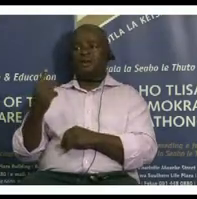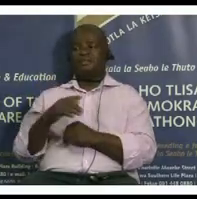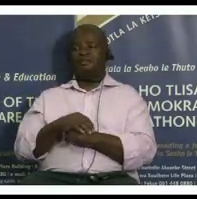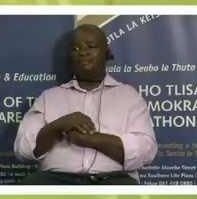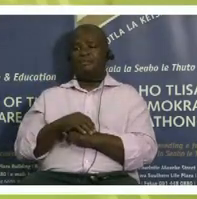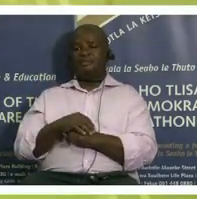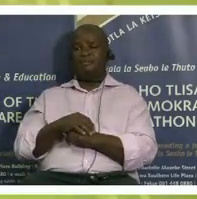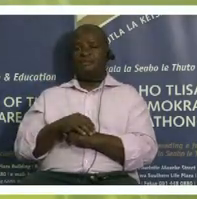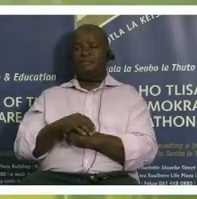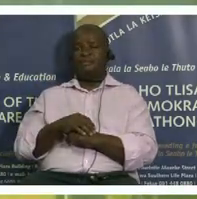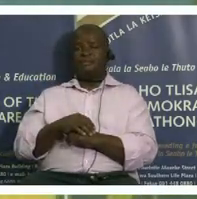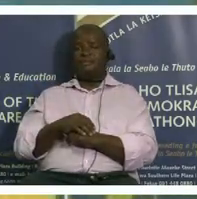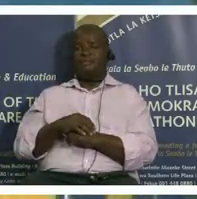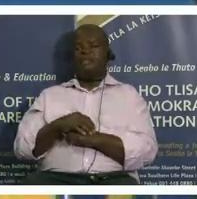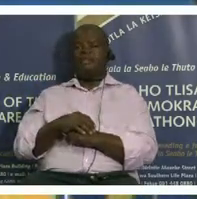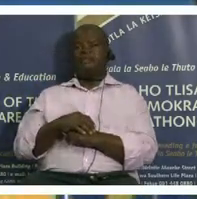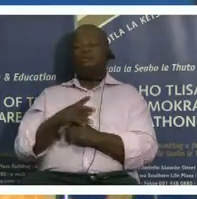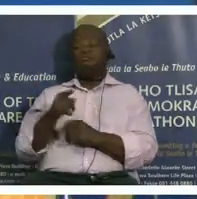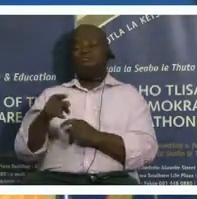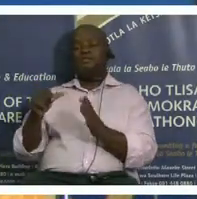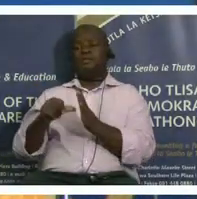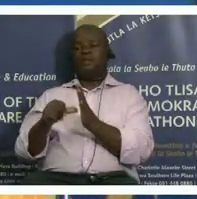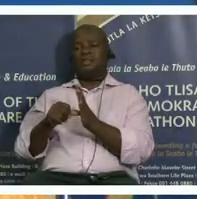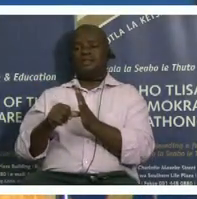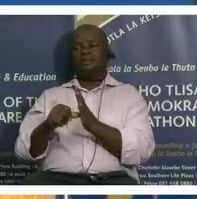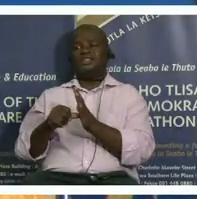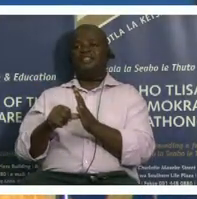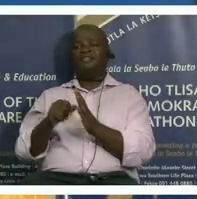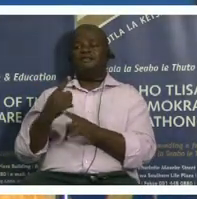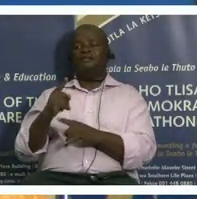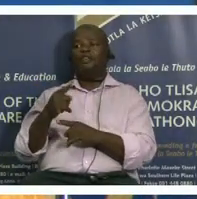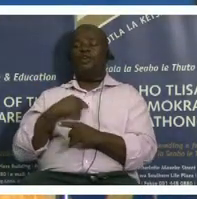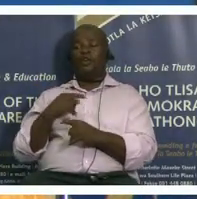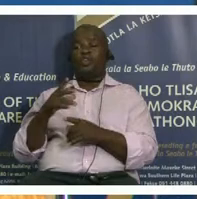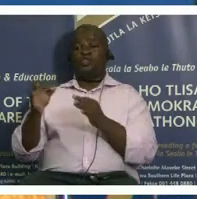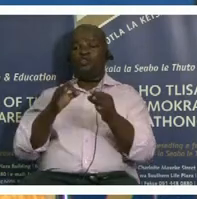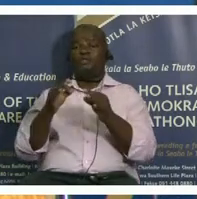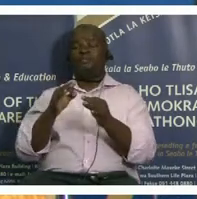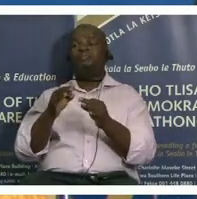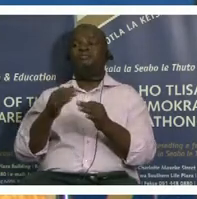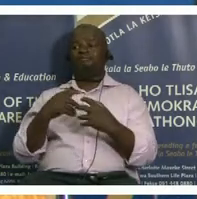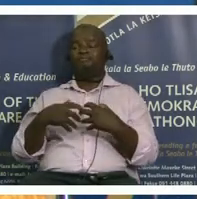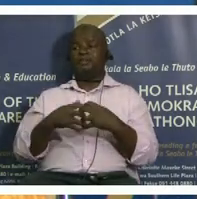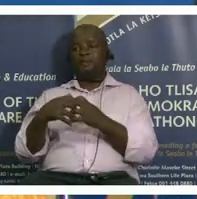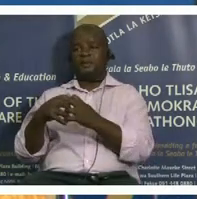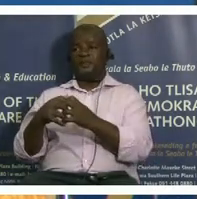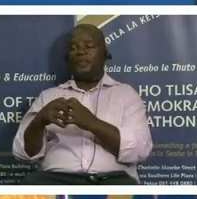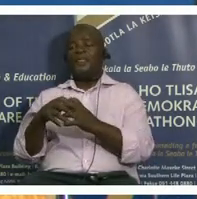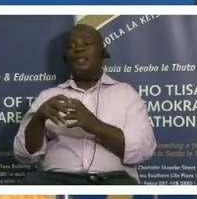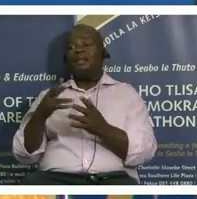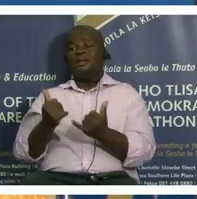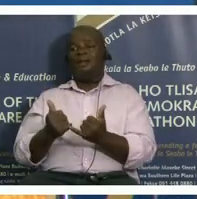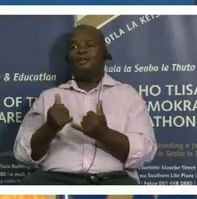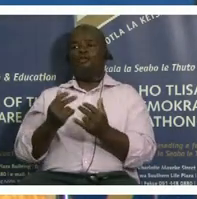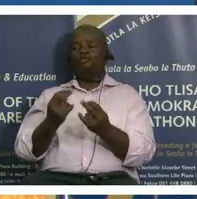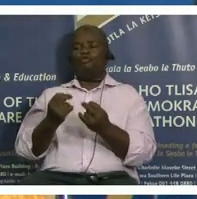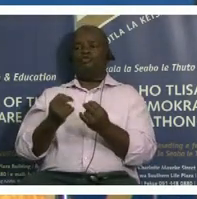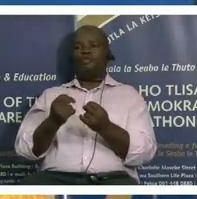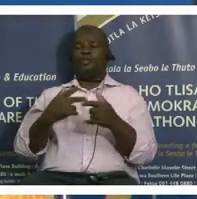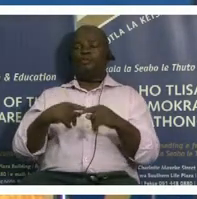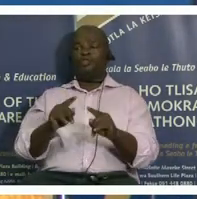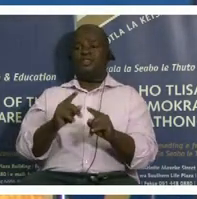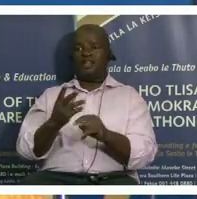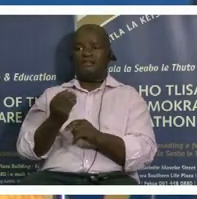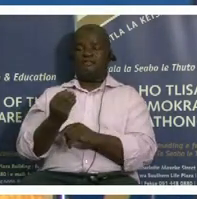2021. It is a critical driver of job creation. There are new emerging opportunities in